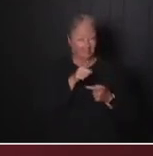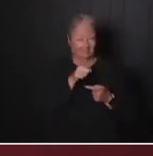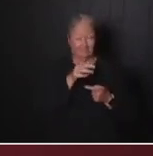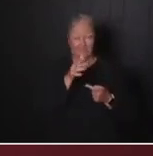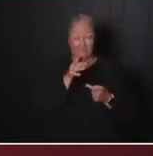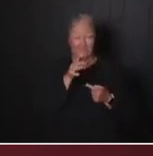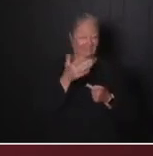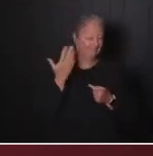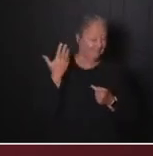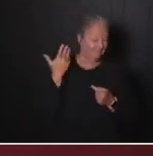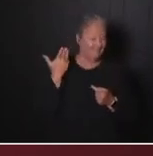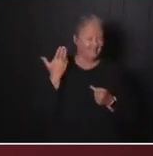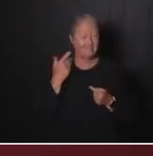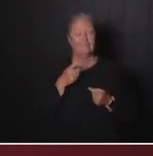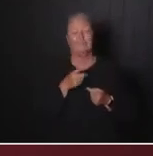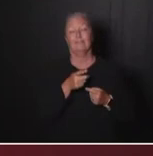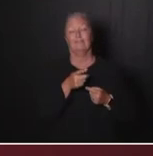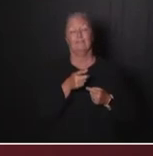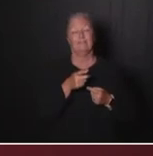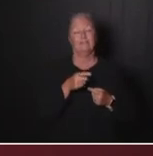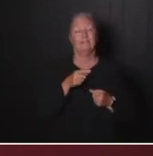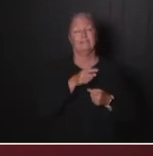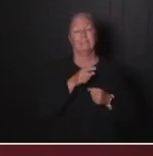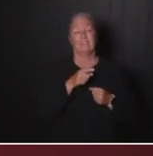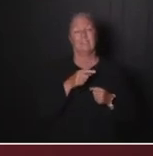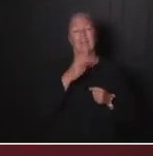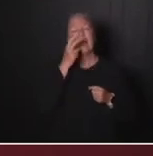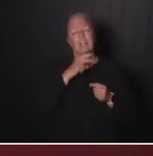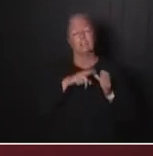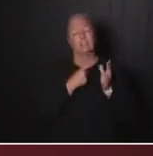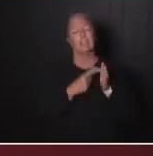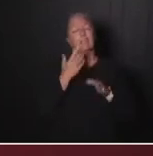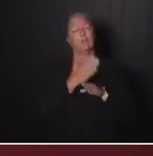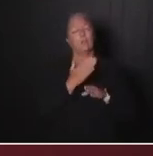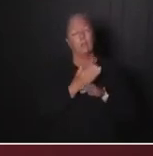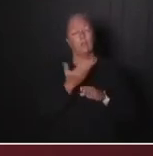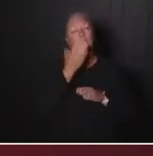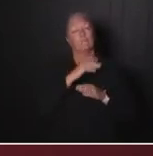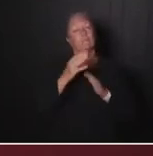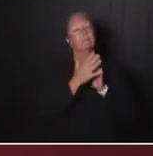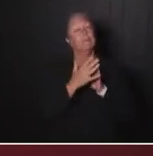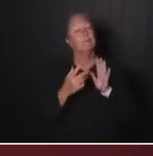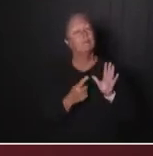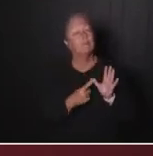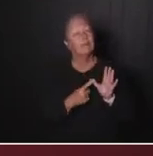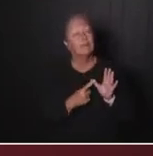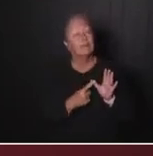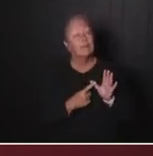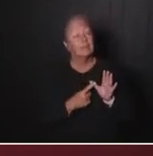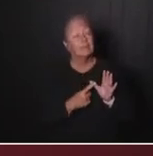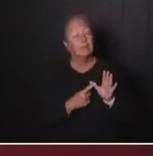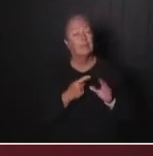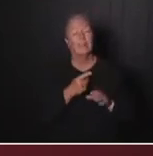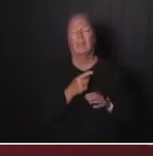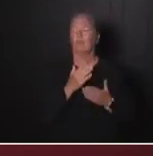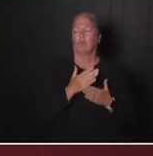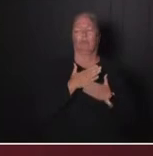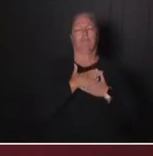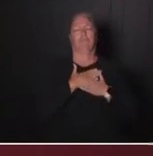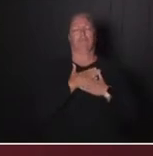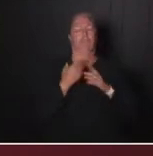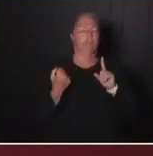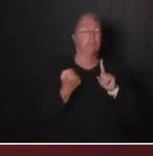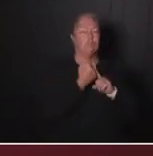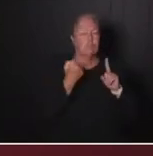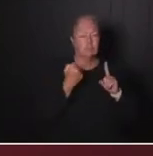on that snap just before, who's an aged care worker in WA, who was so compelling today. And I think what we've